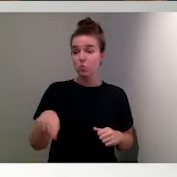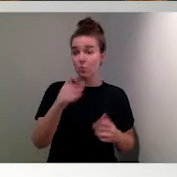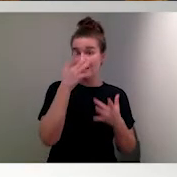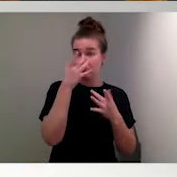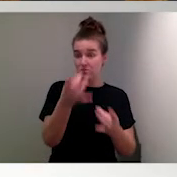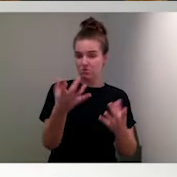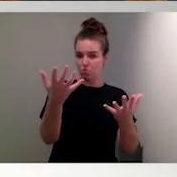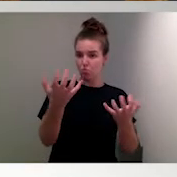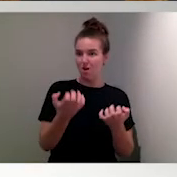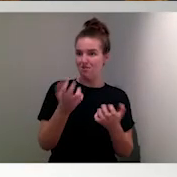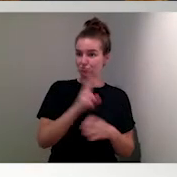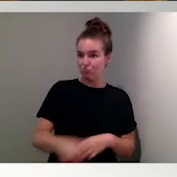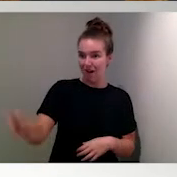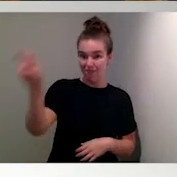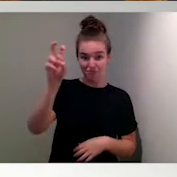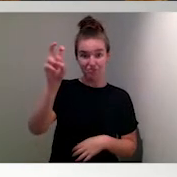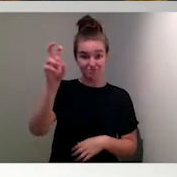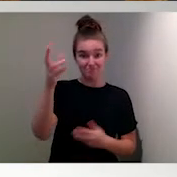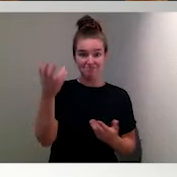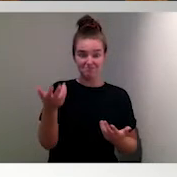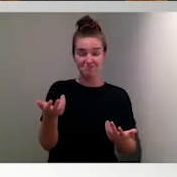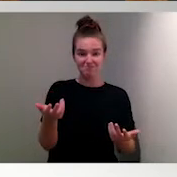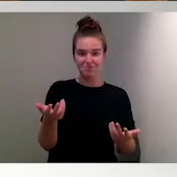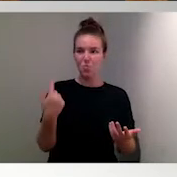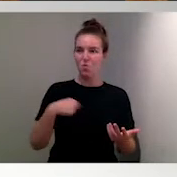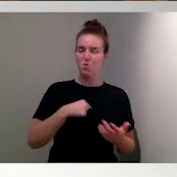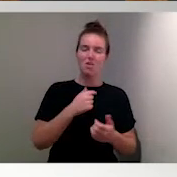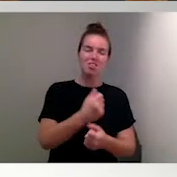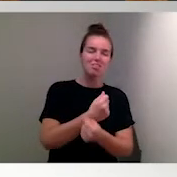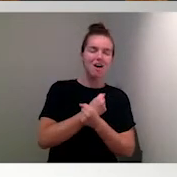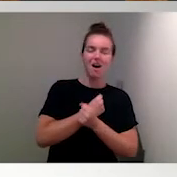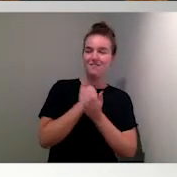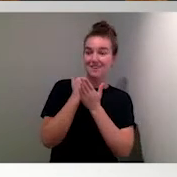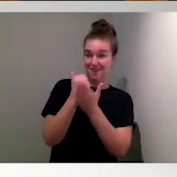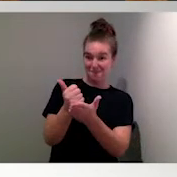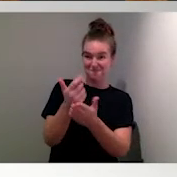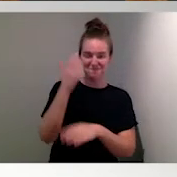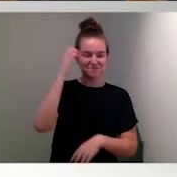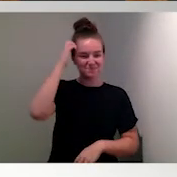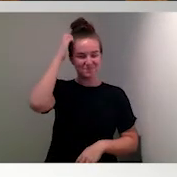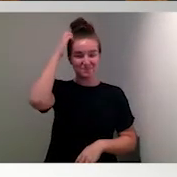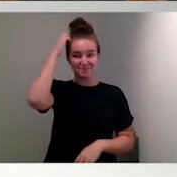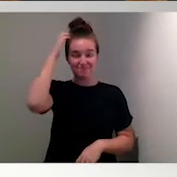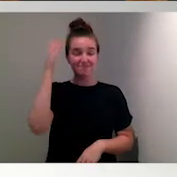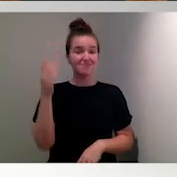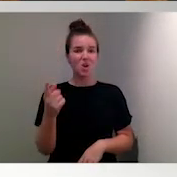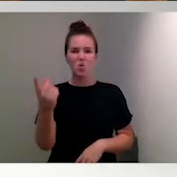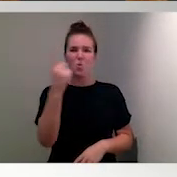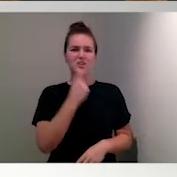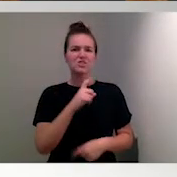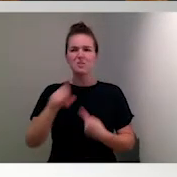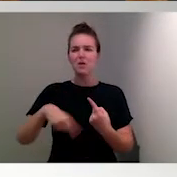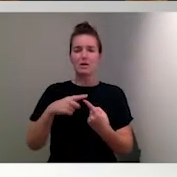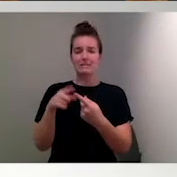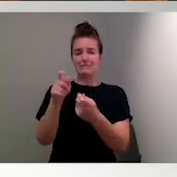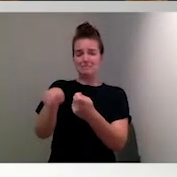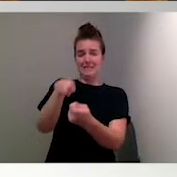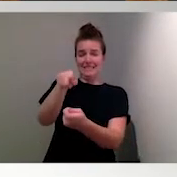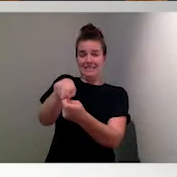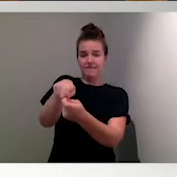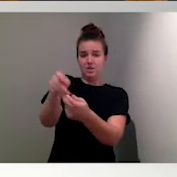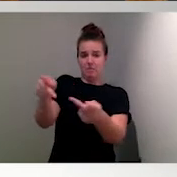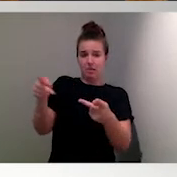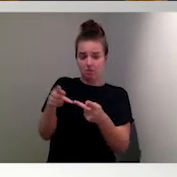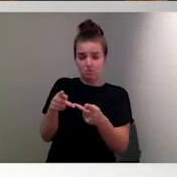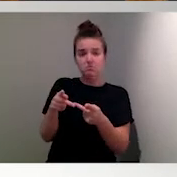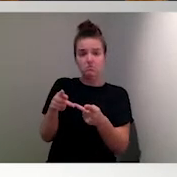love to help you get there. If there's a question about a particular location, if I have the answer, I'll provide it now. If not, I'll get back to